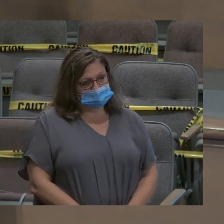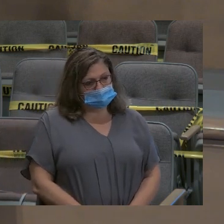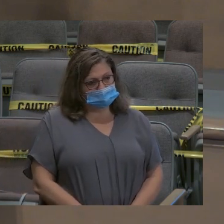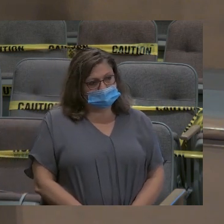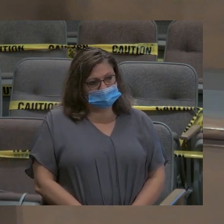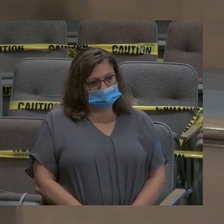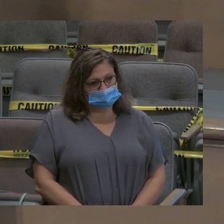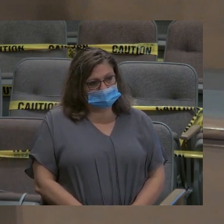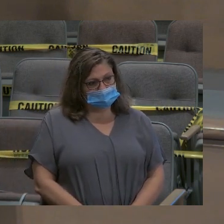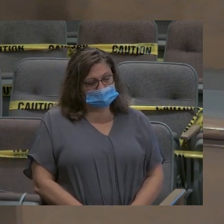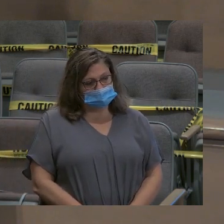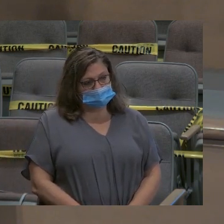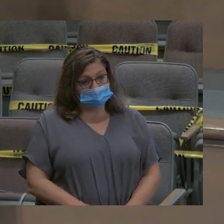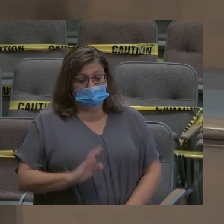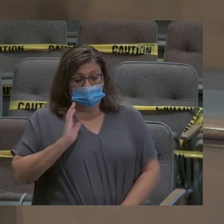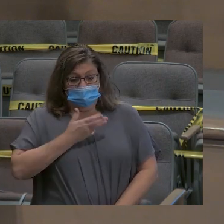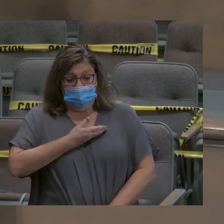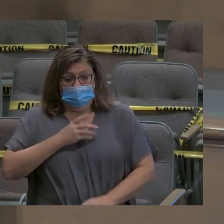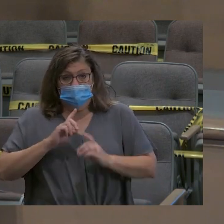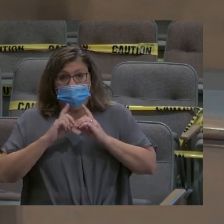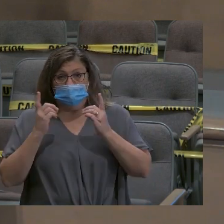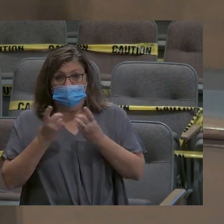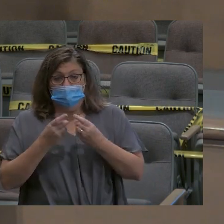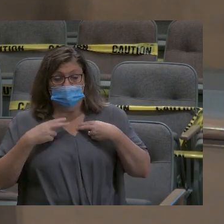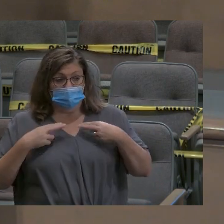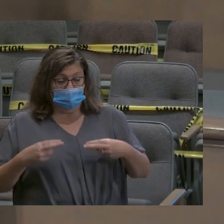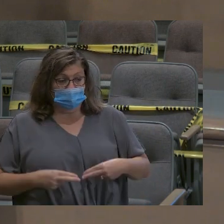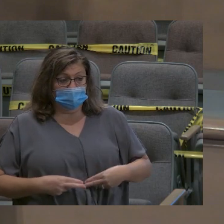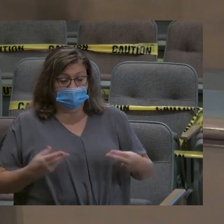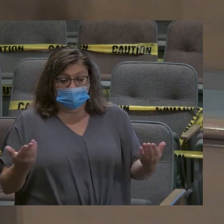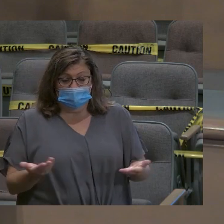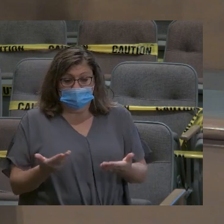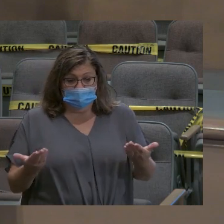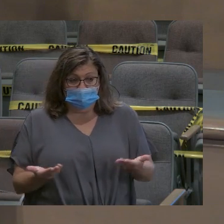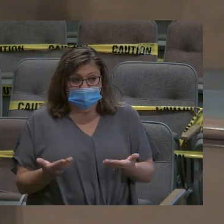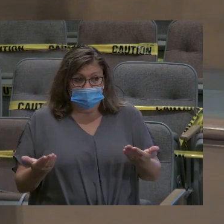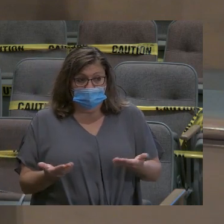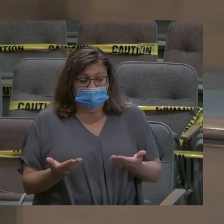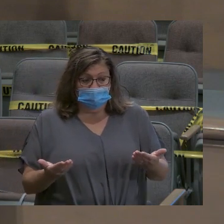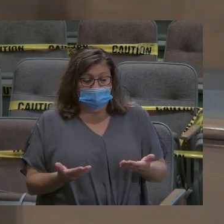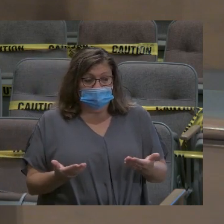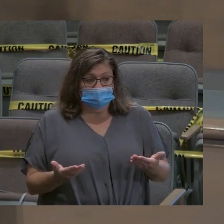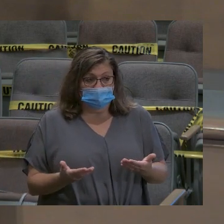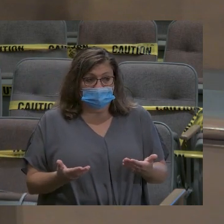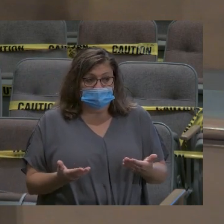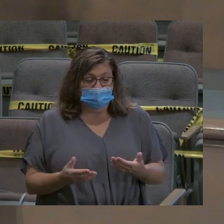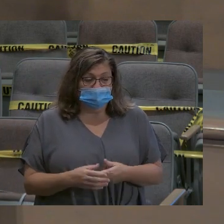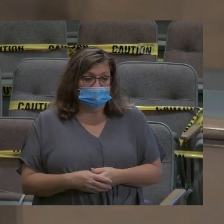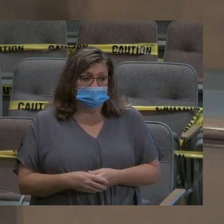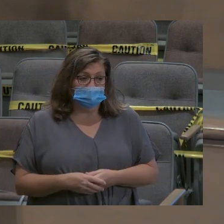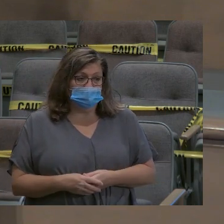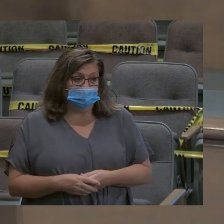basis in the week? In public health, here in the Southwest Georgia Health District,